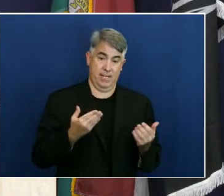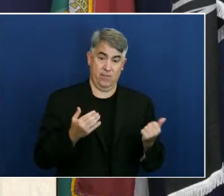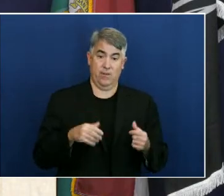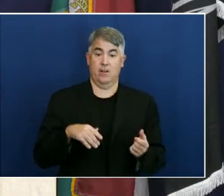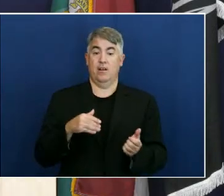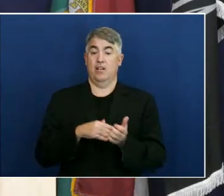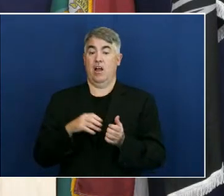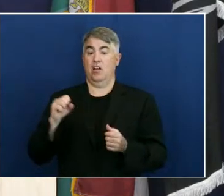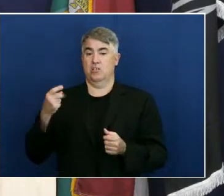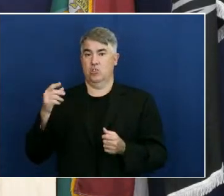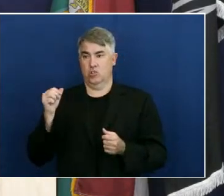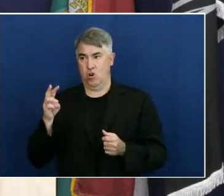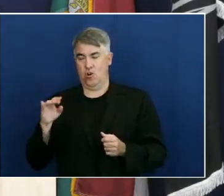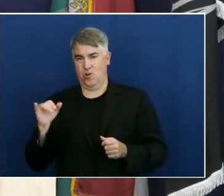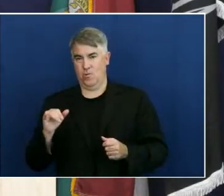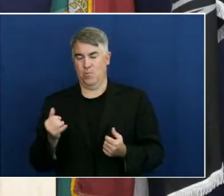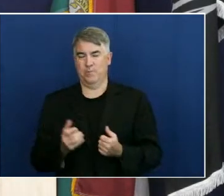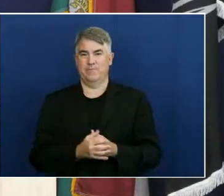any questions you may have.